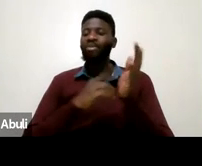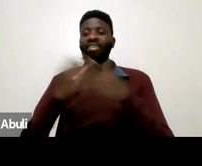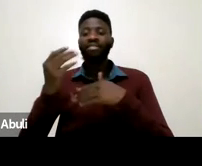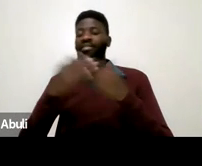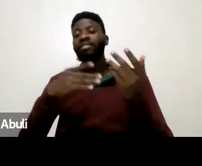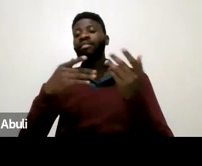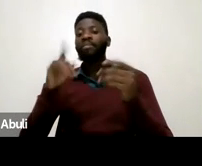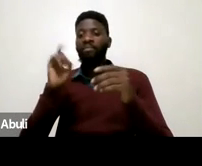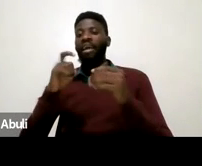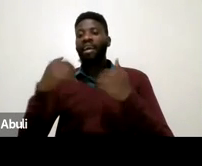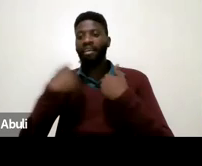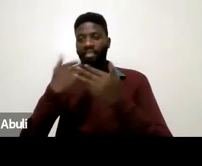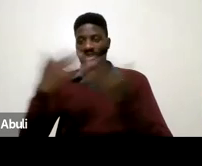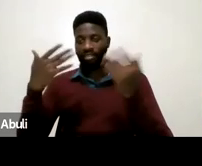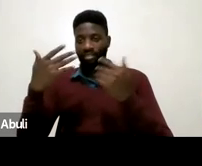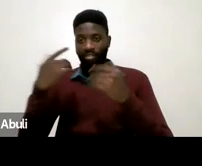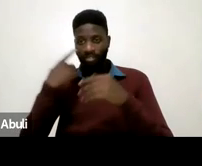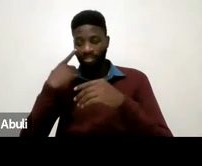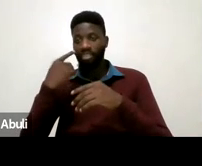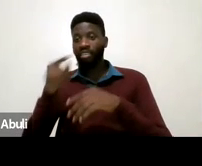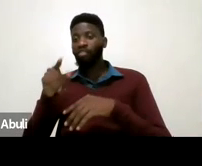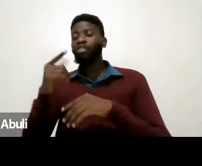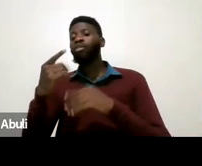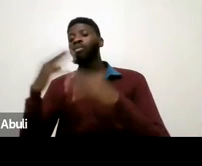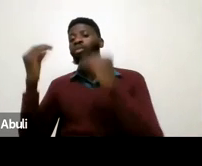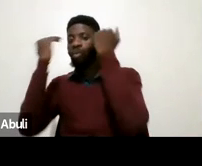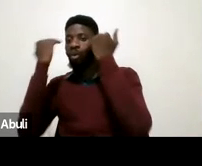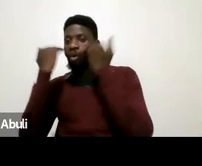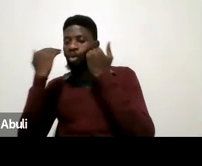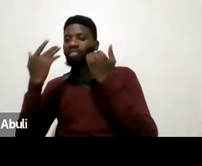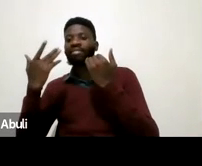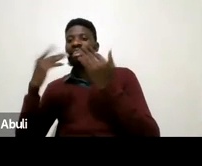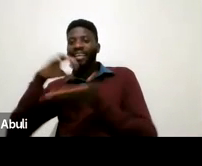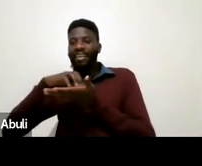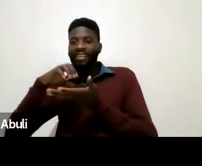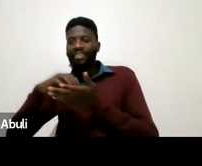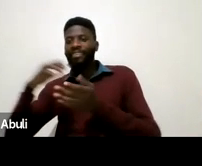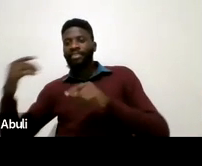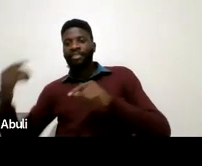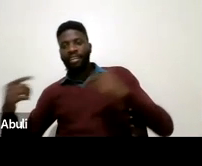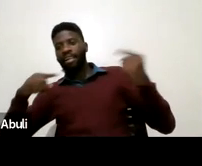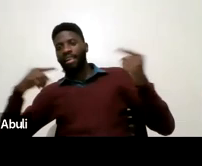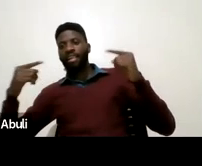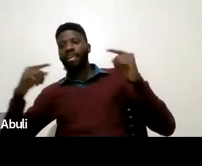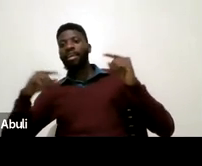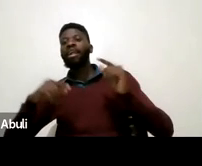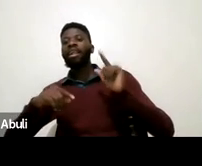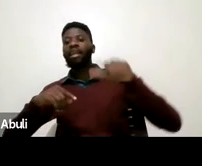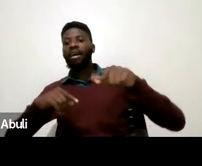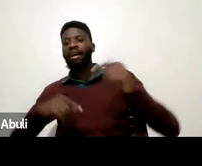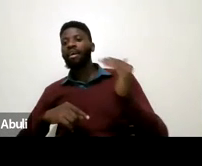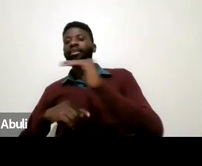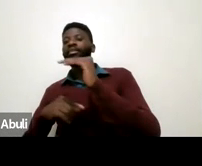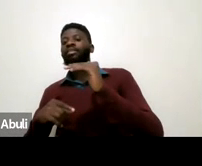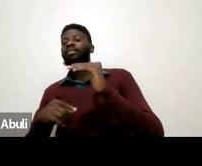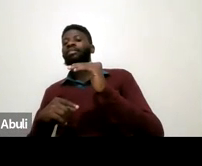and then you ask people what you want to eat. Of course, there are certain things that you want to have as a person. Probably some of you are